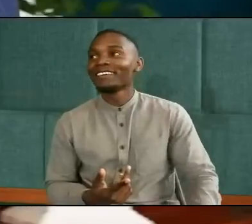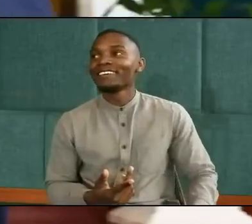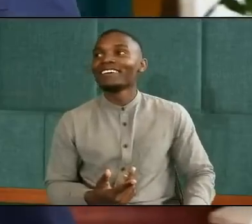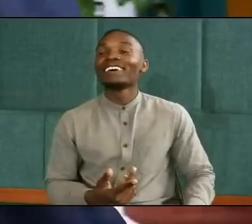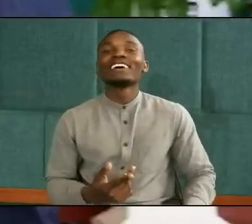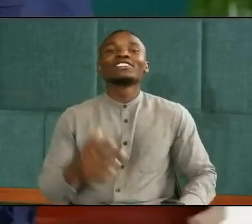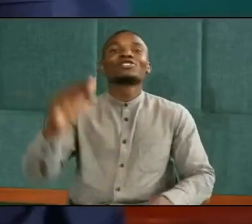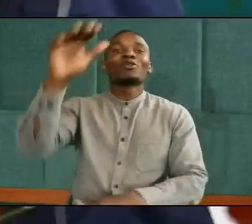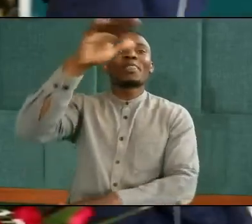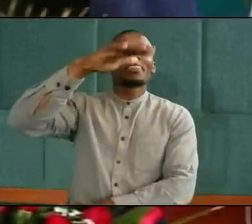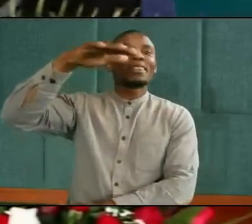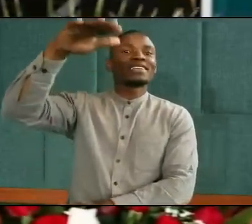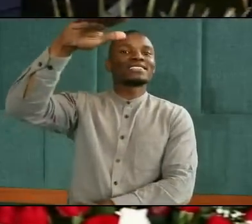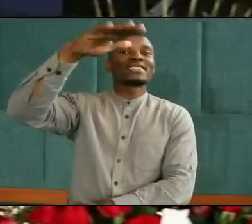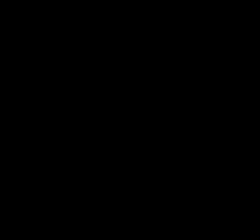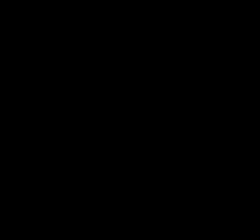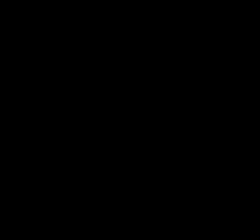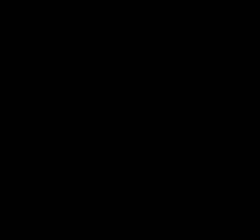The sky